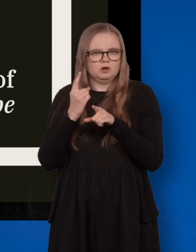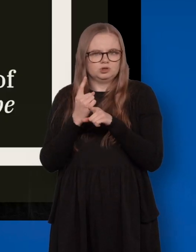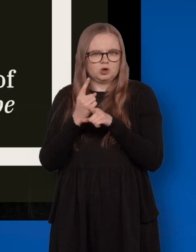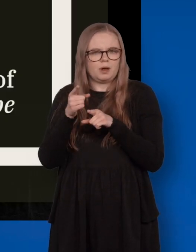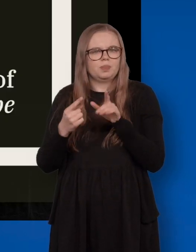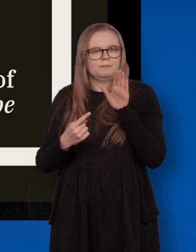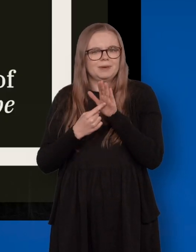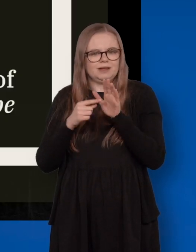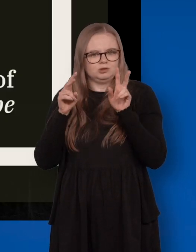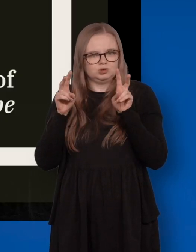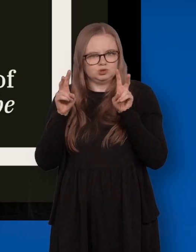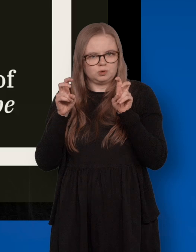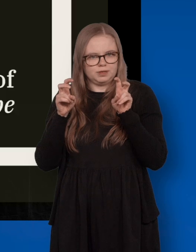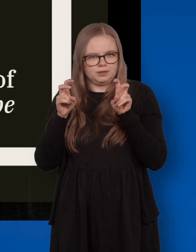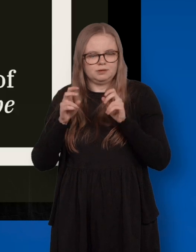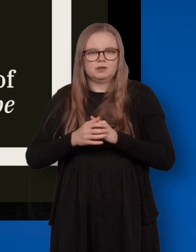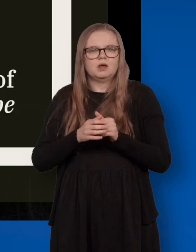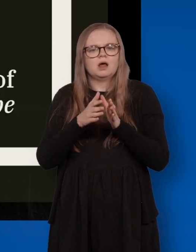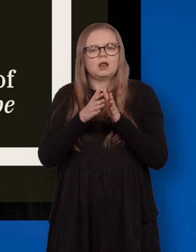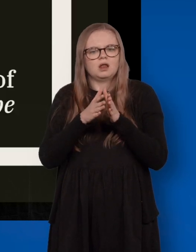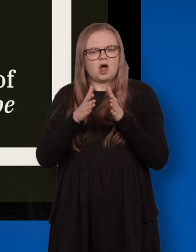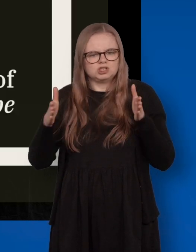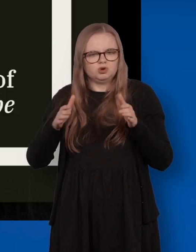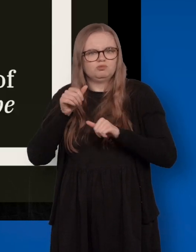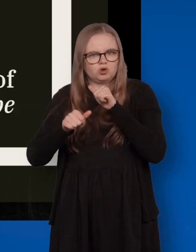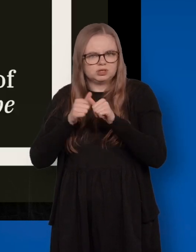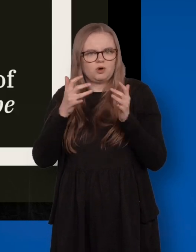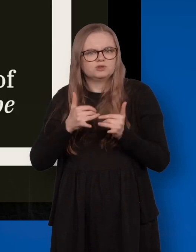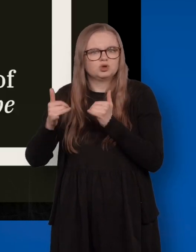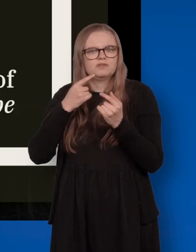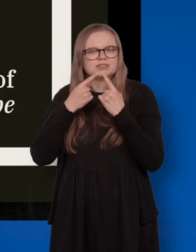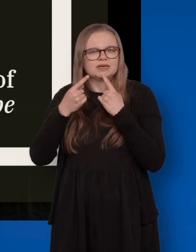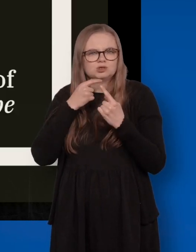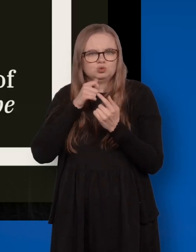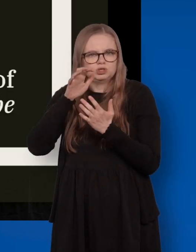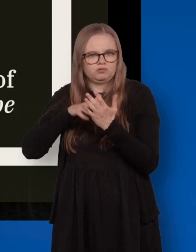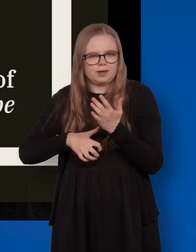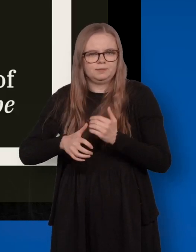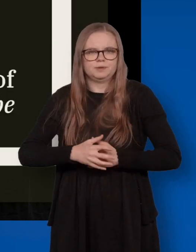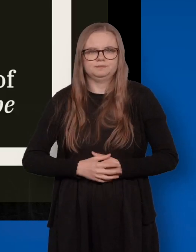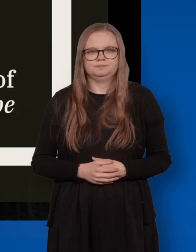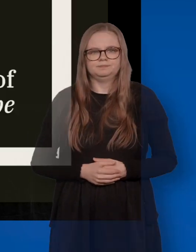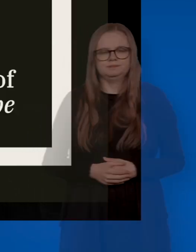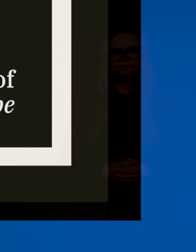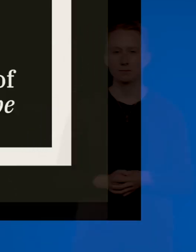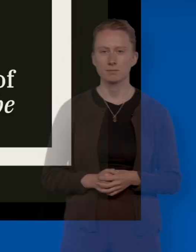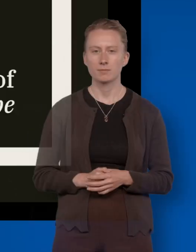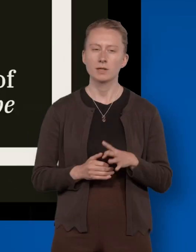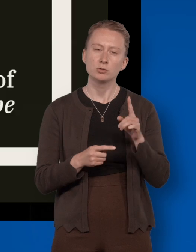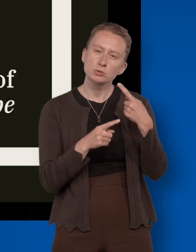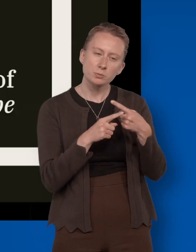the main topic, which is large-scale processing of survey data using Scribe. I'm just going to quickly check.